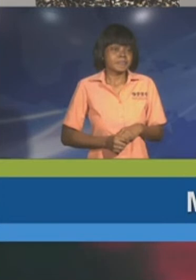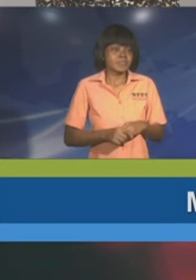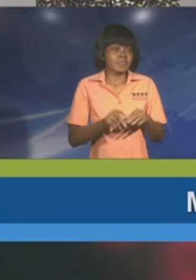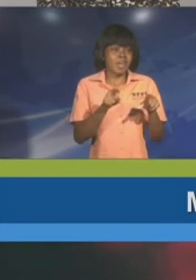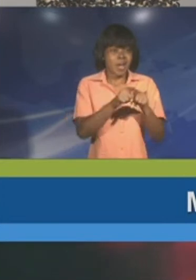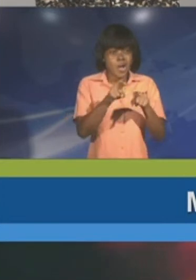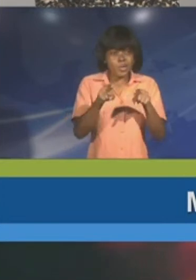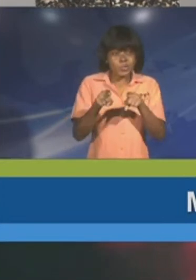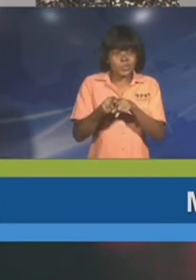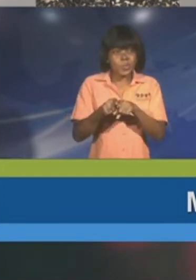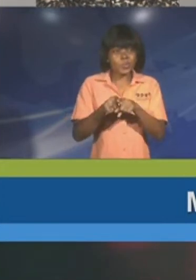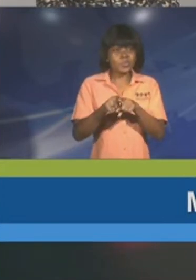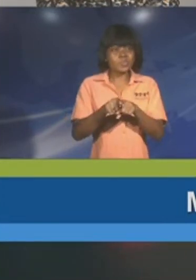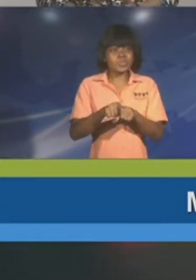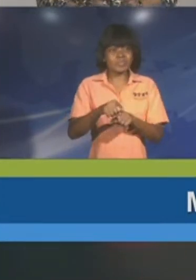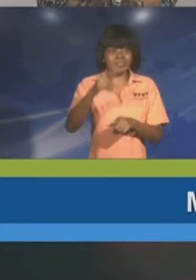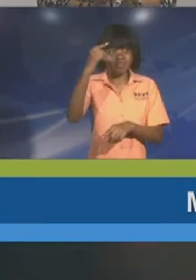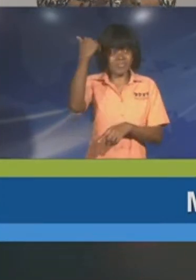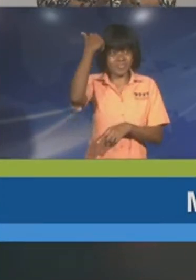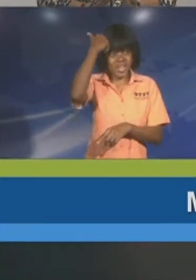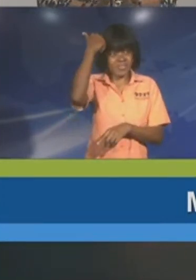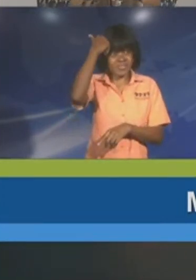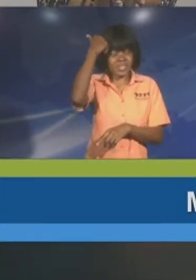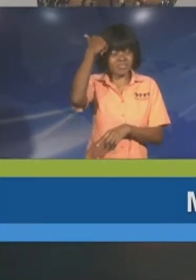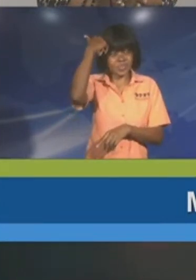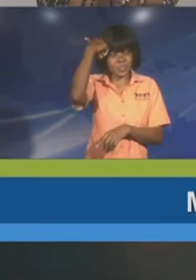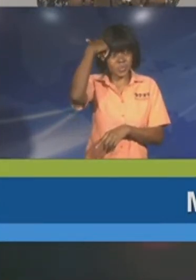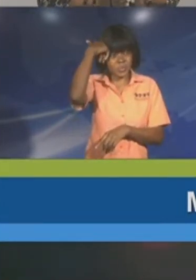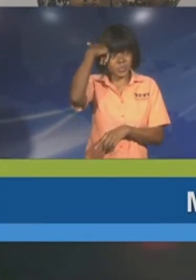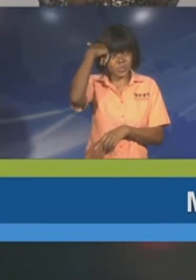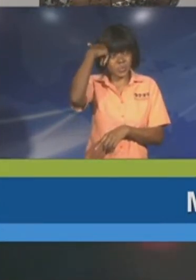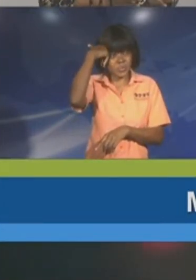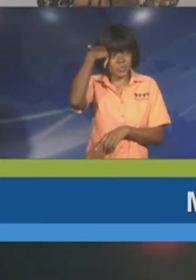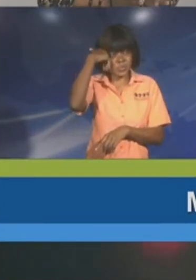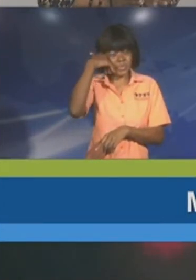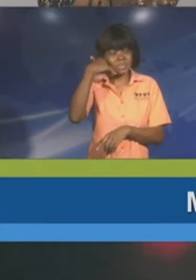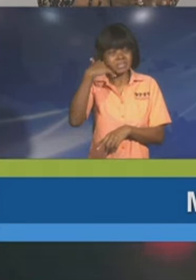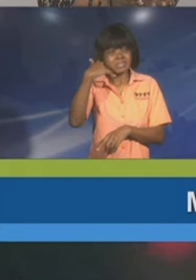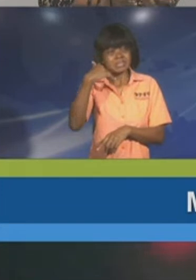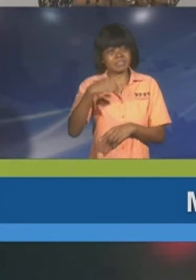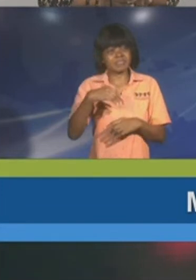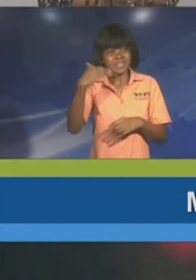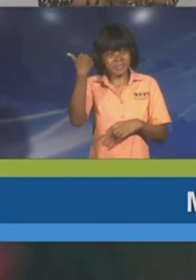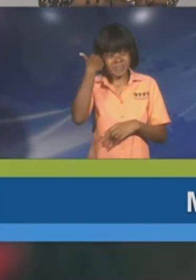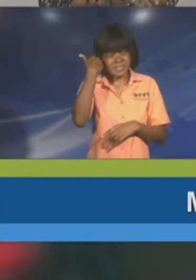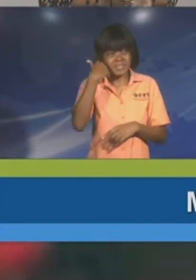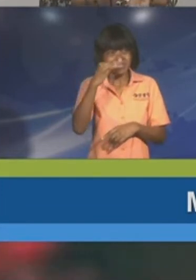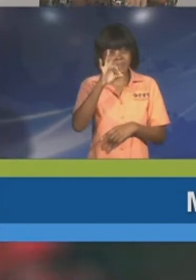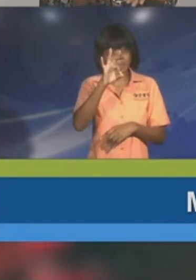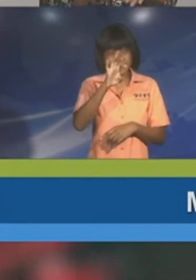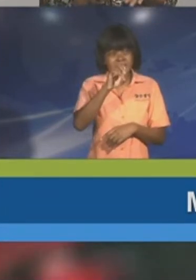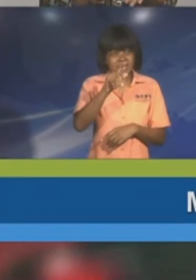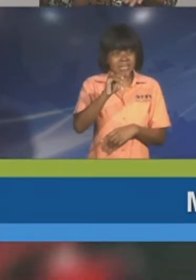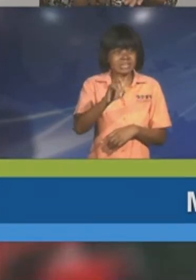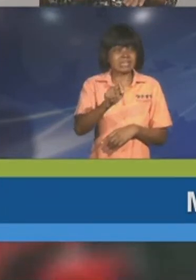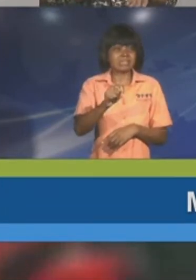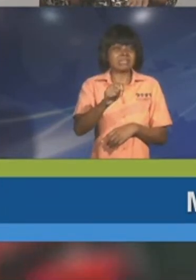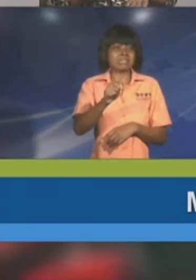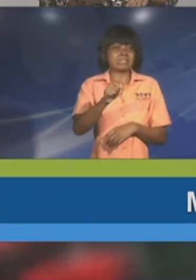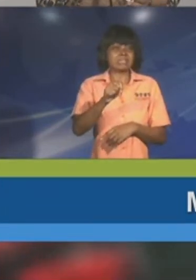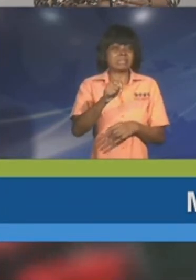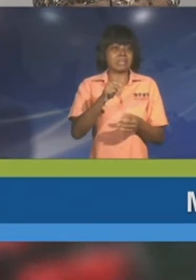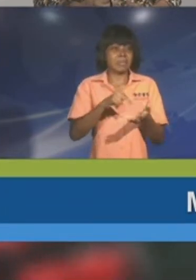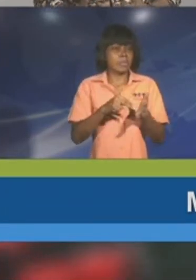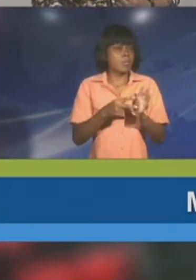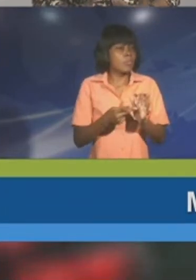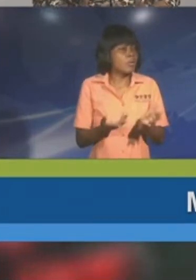convulsions or febrile convulsions. What they've found is that it's not at the height of the fever, notice, it's just when the fever goes a little